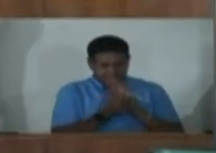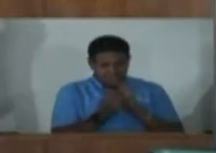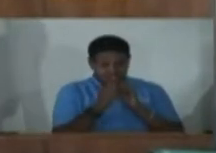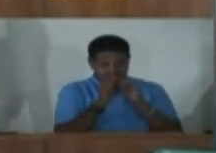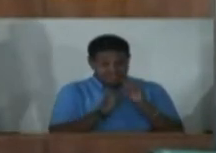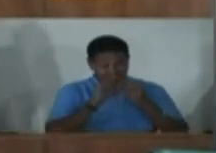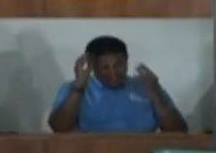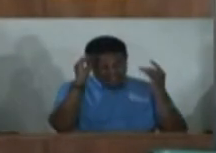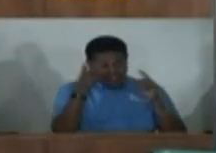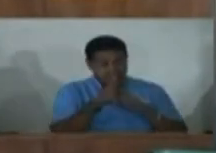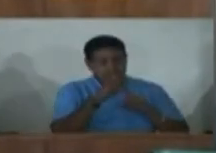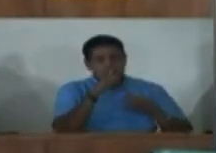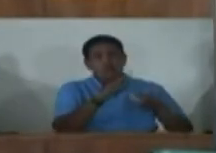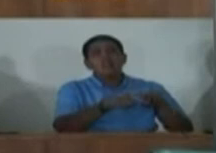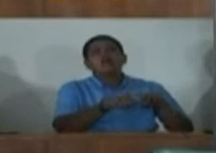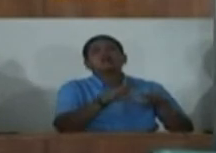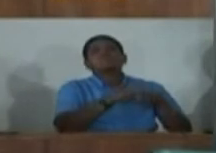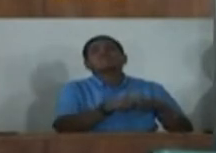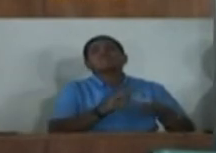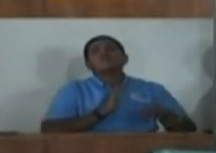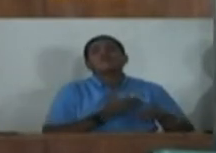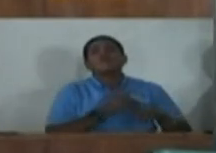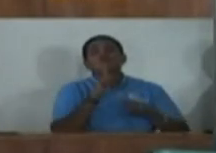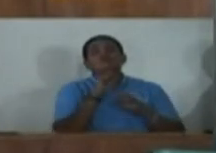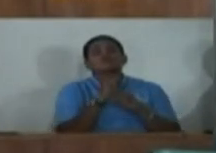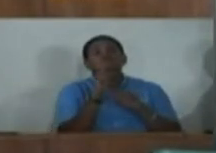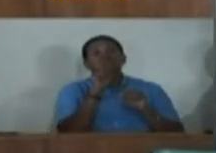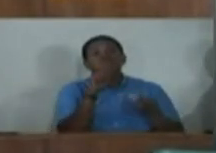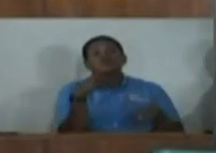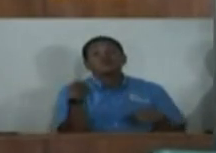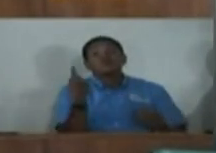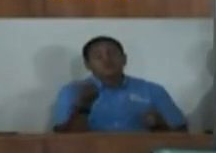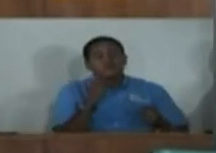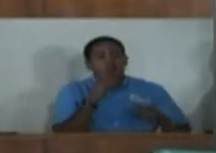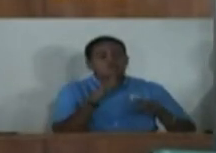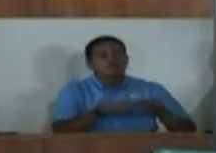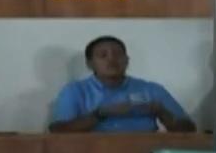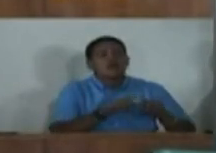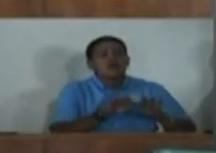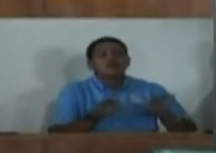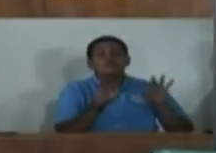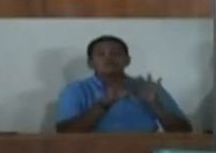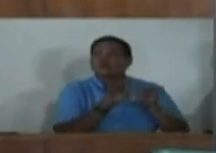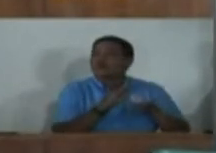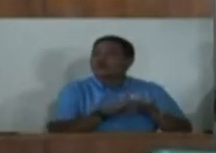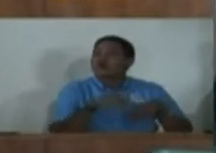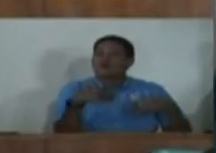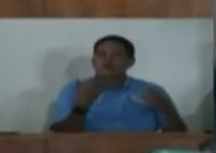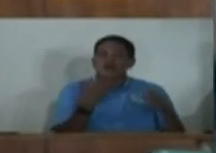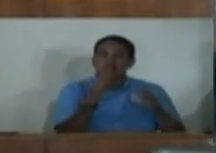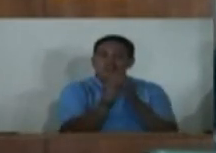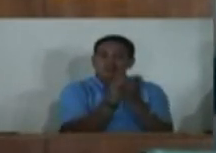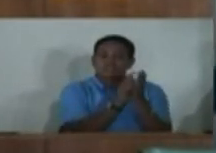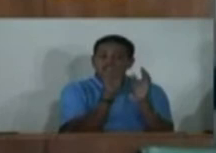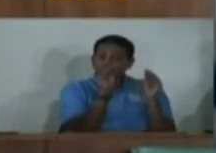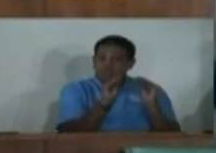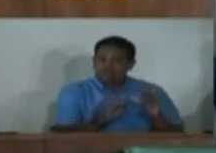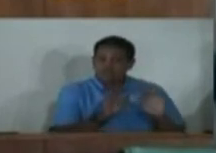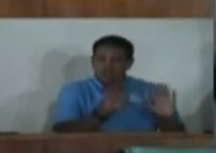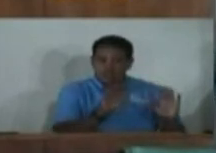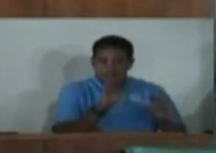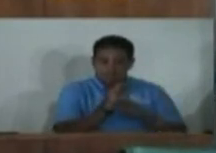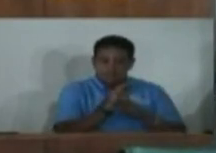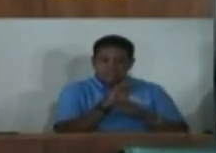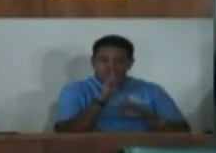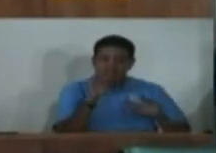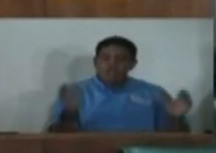think, belies, or response to it so far belies, the importance of the legislation. Minister